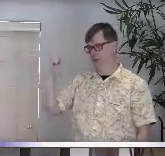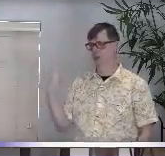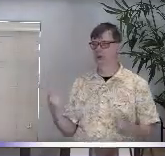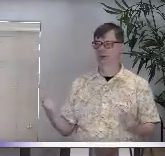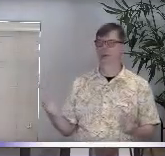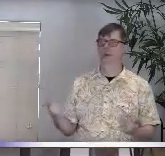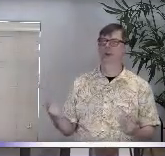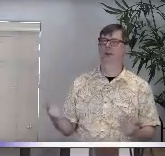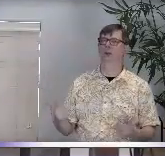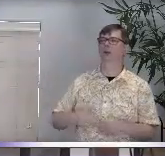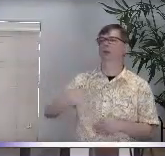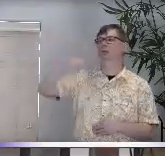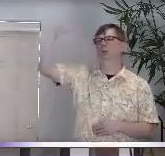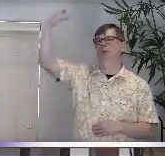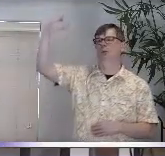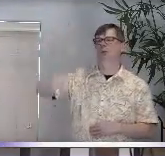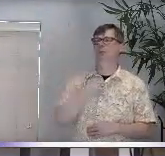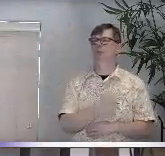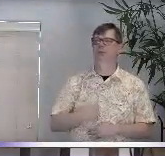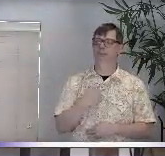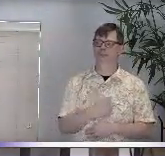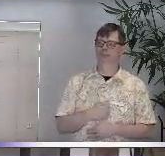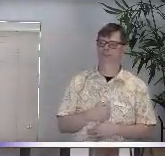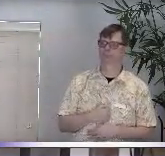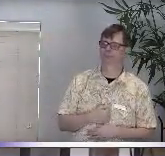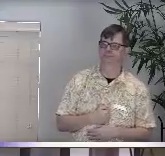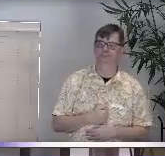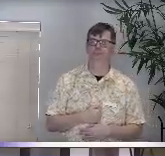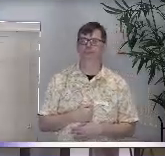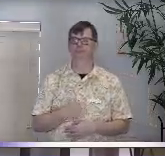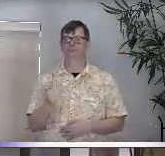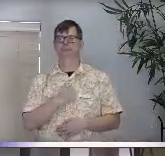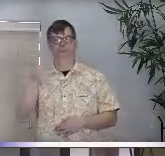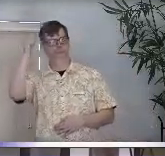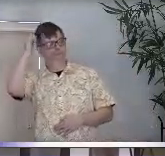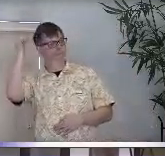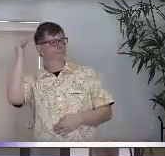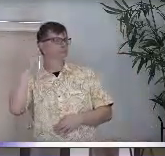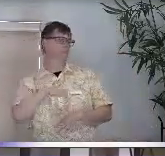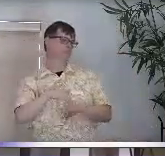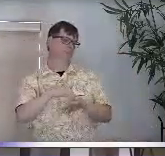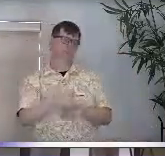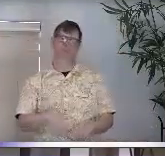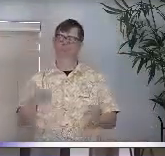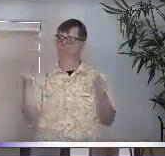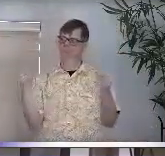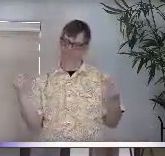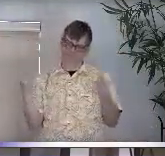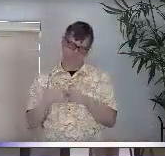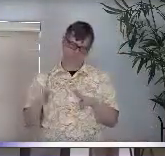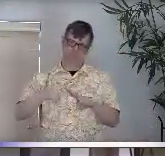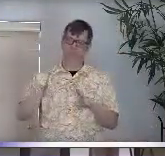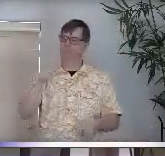most is myself. And when my hair is on fire, I am stuck in Tracy, the story, the lie. Clay,